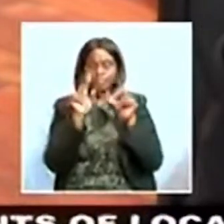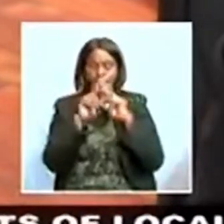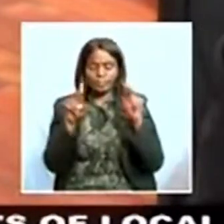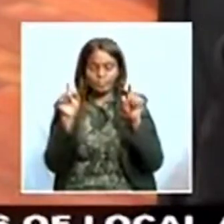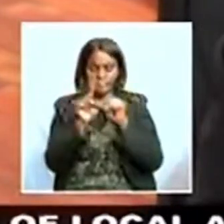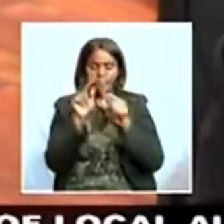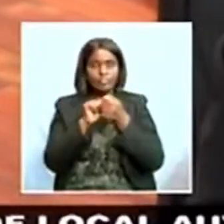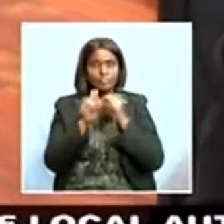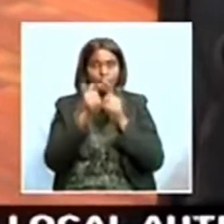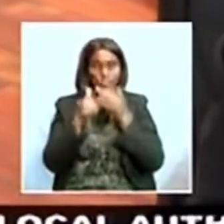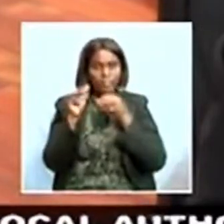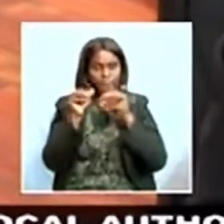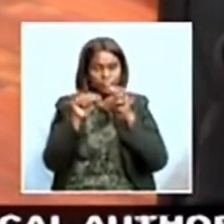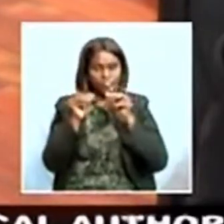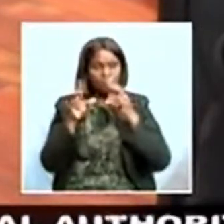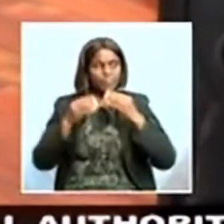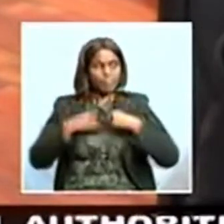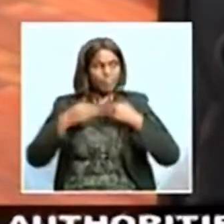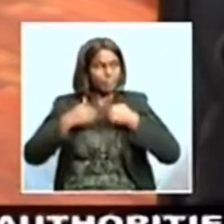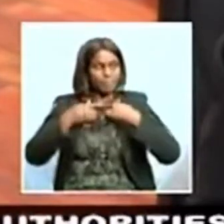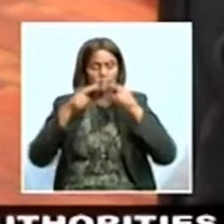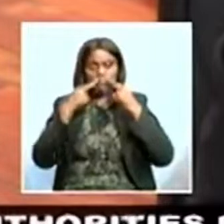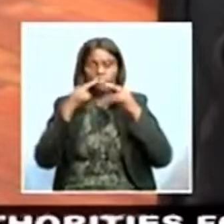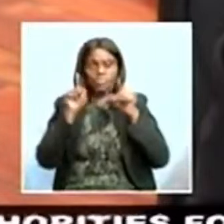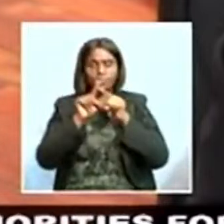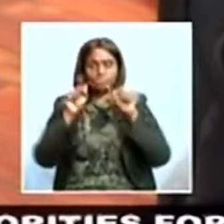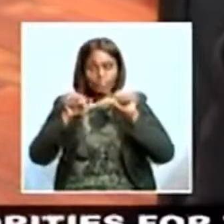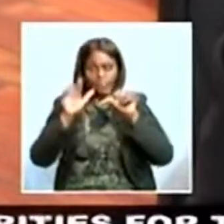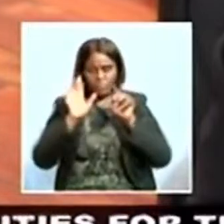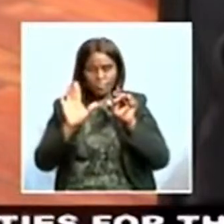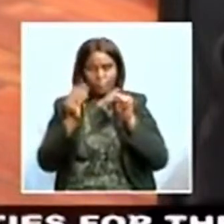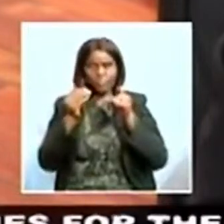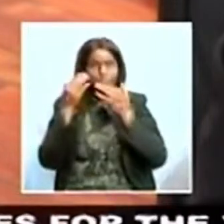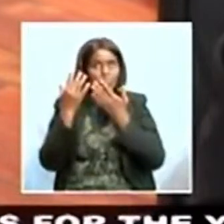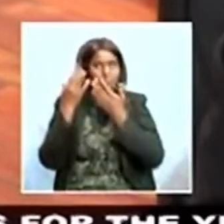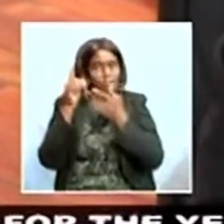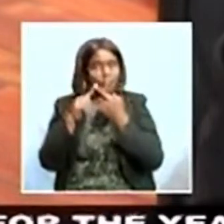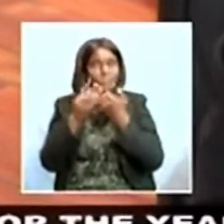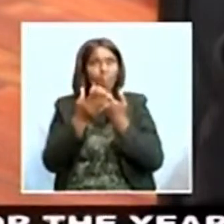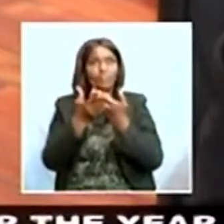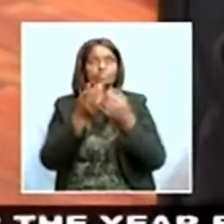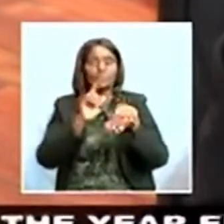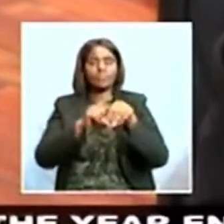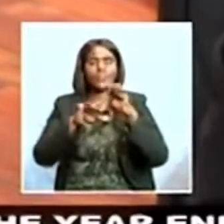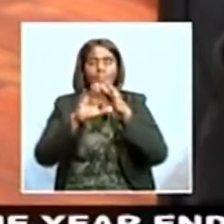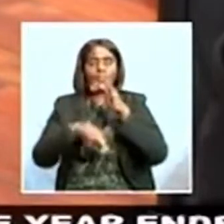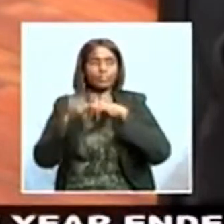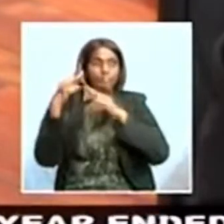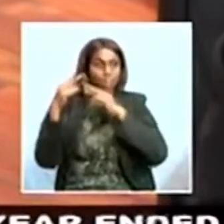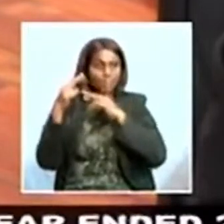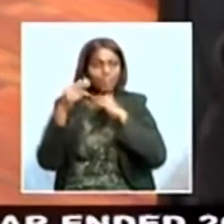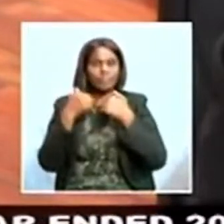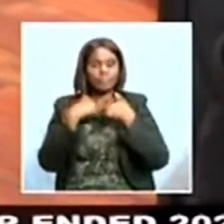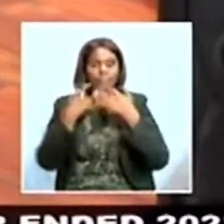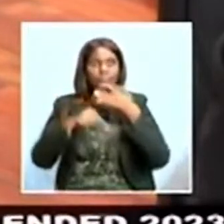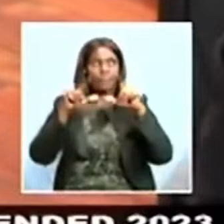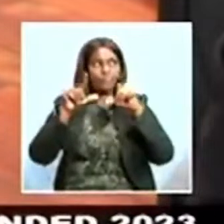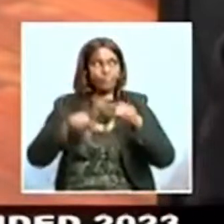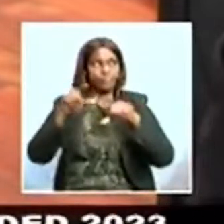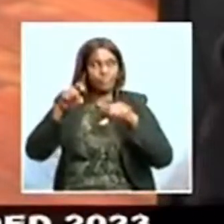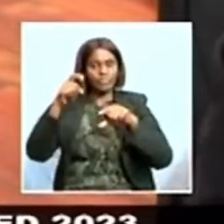query, management acknowledges the findings of the auditor and wishes to submit that during the period under review, there was low demand